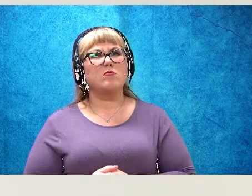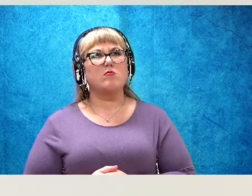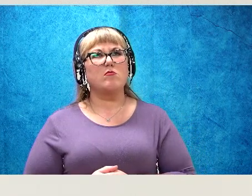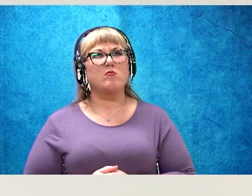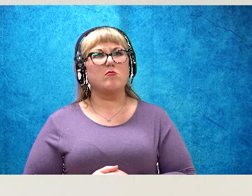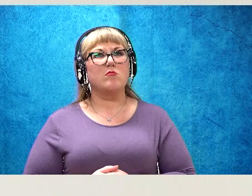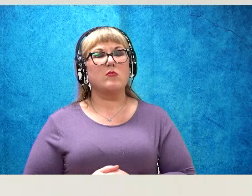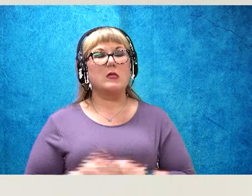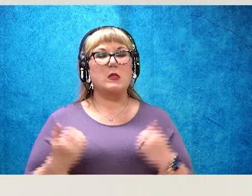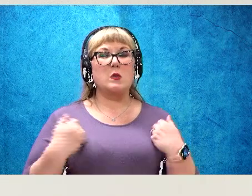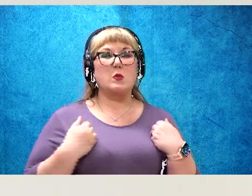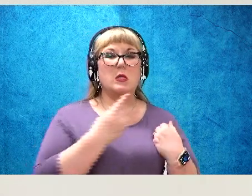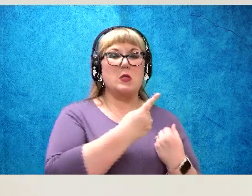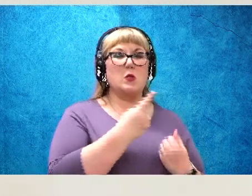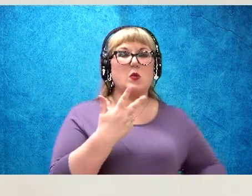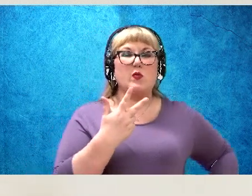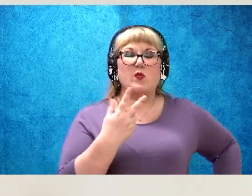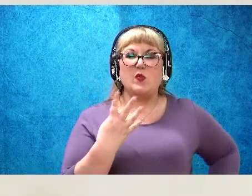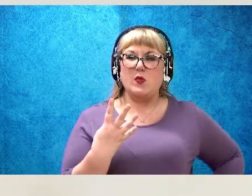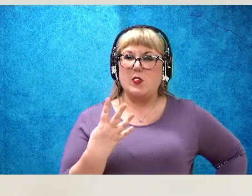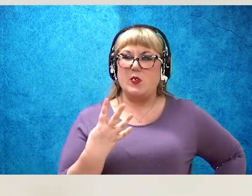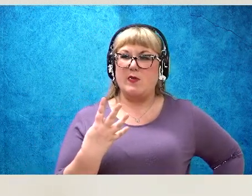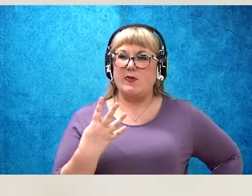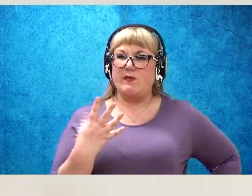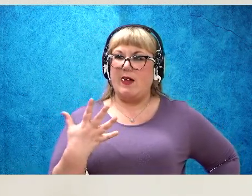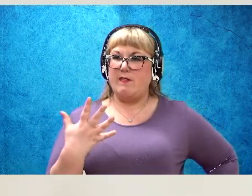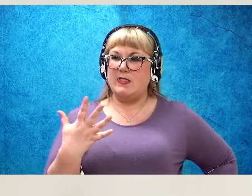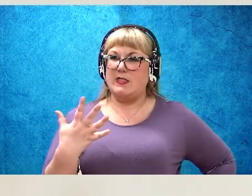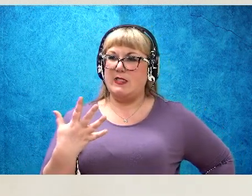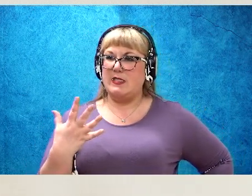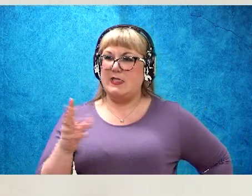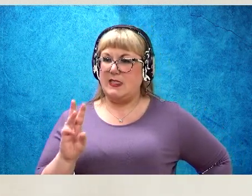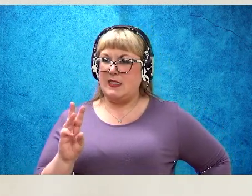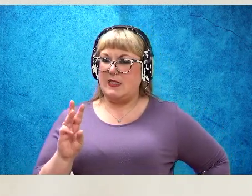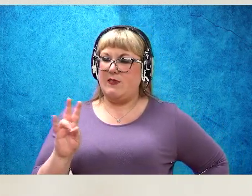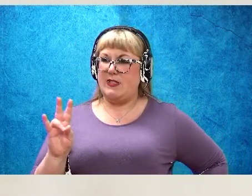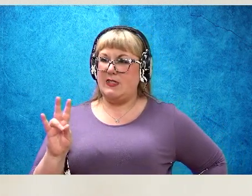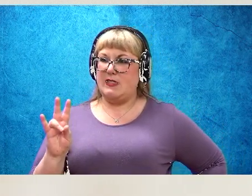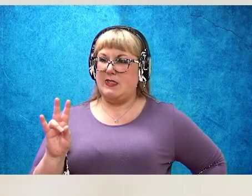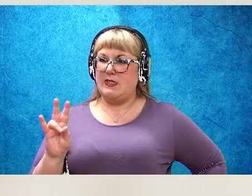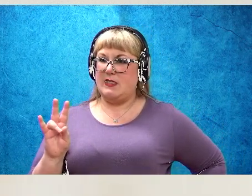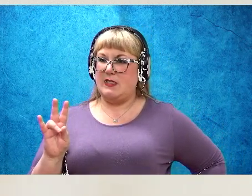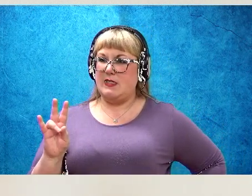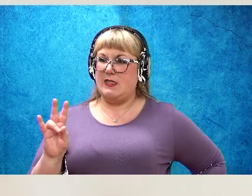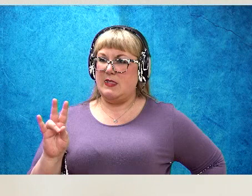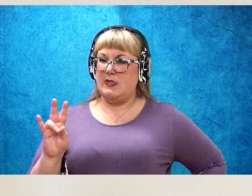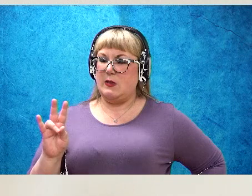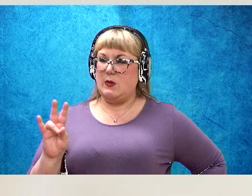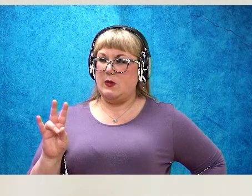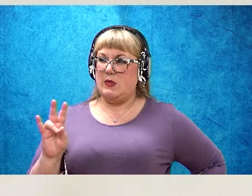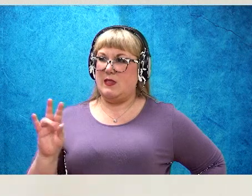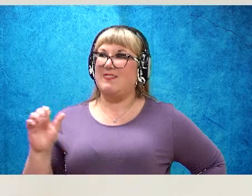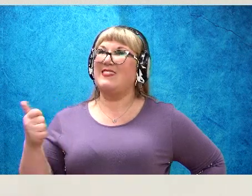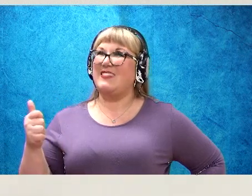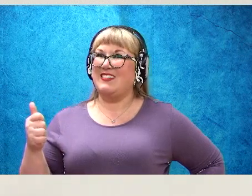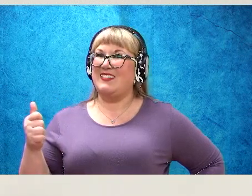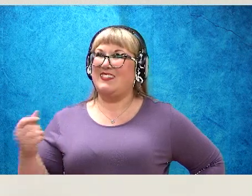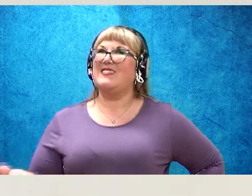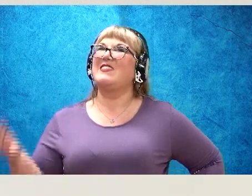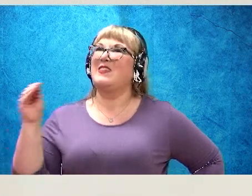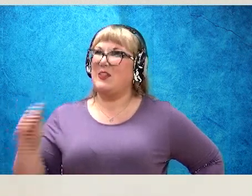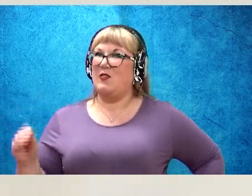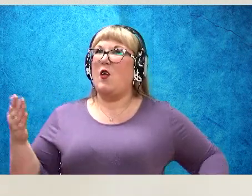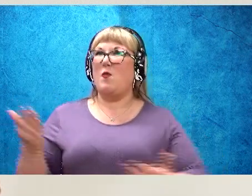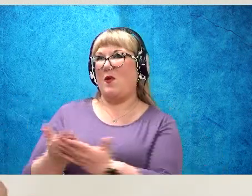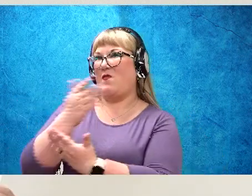We have 1, 3, 4, 5, 6, 7, and then we'll put our 10 before